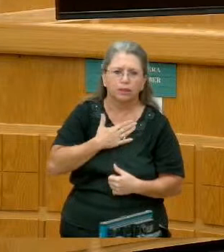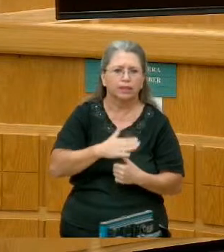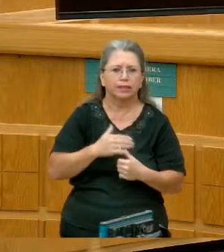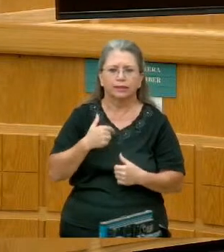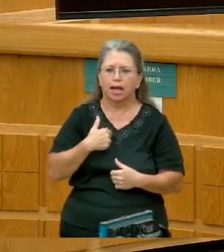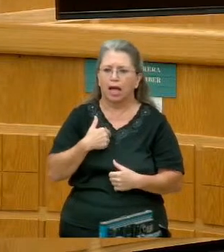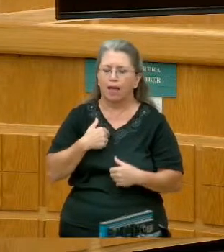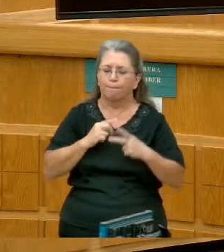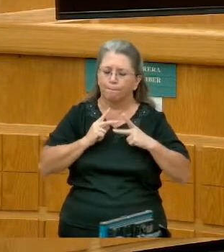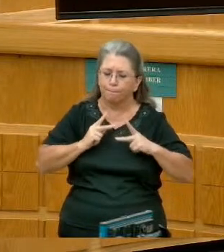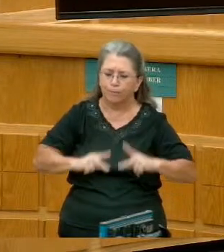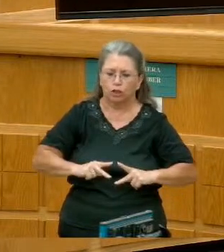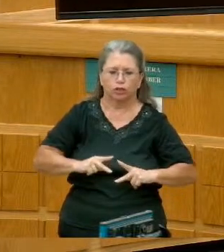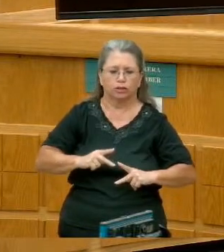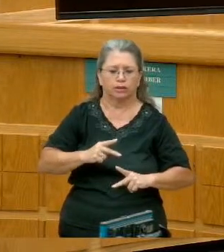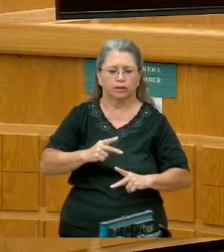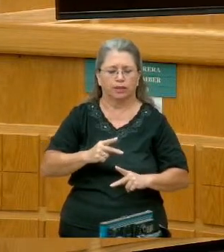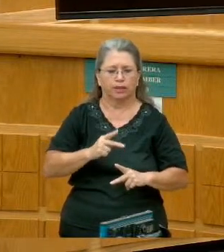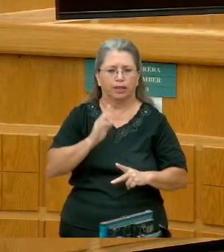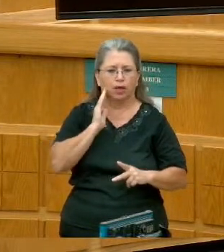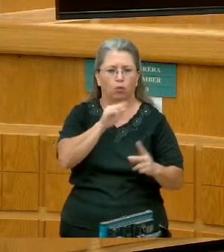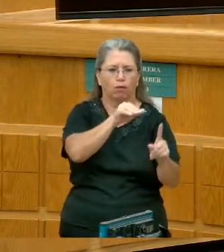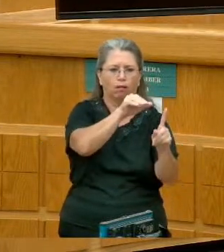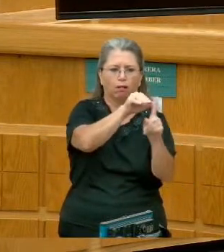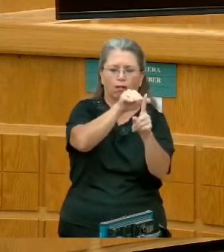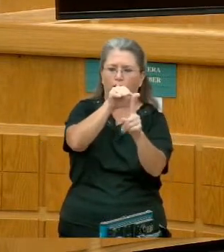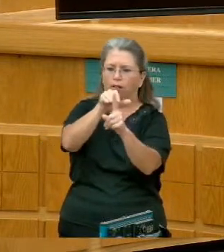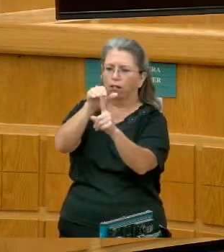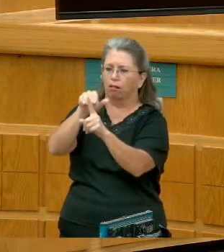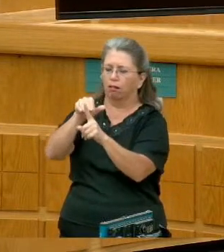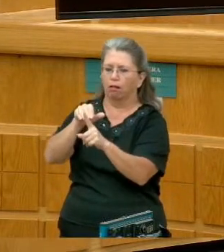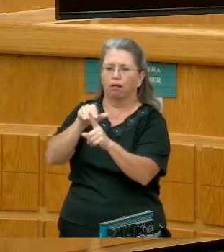am personally going to reach out to Harris County,